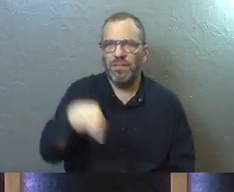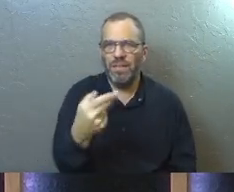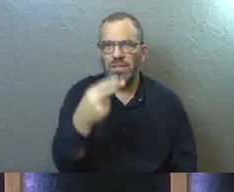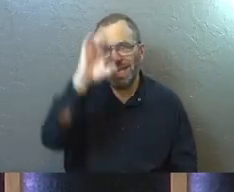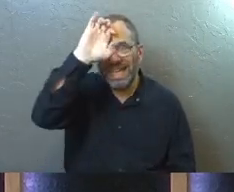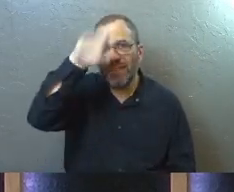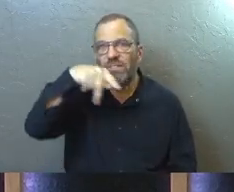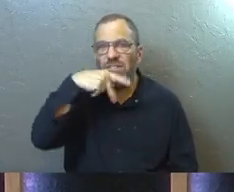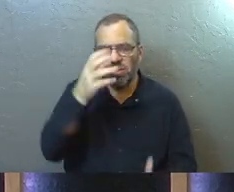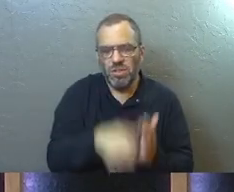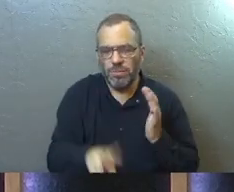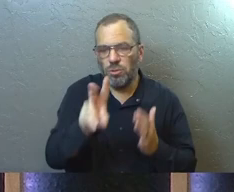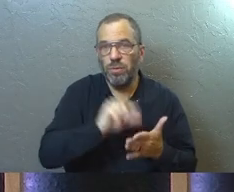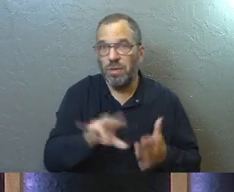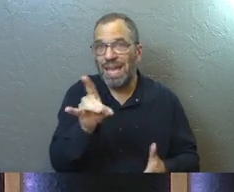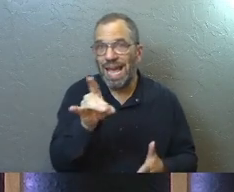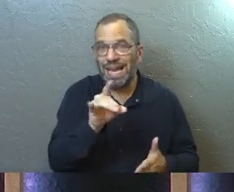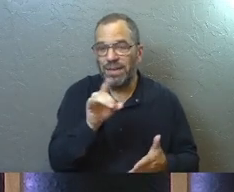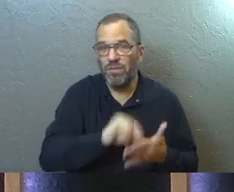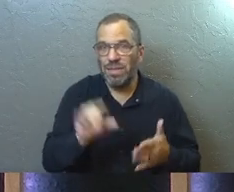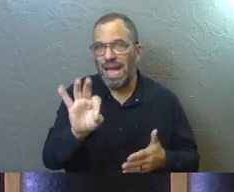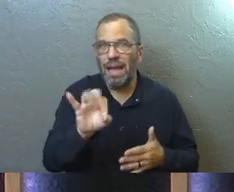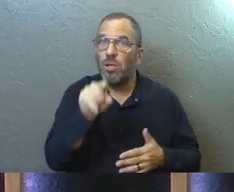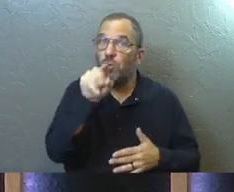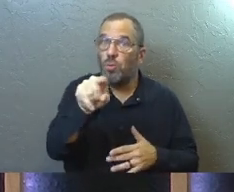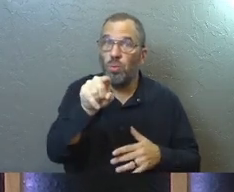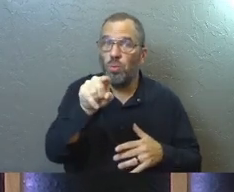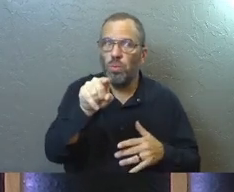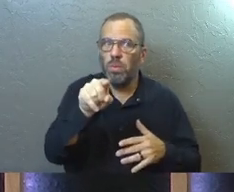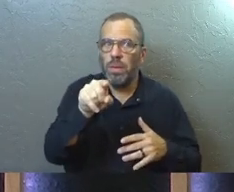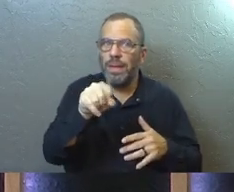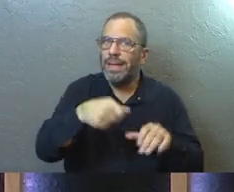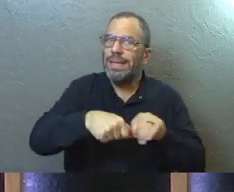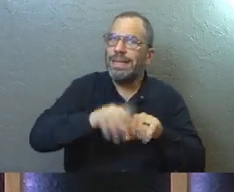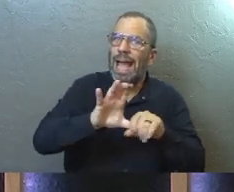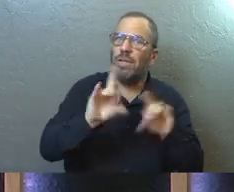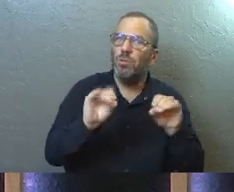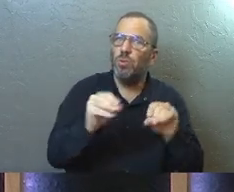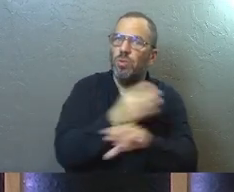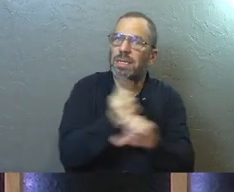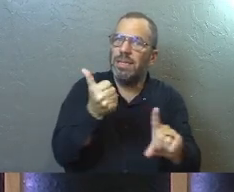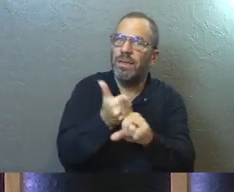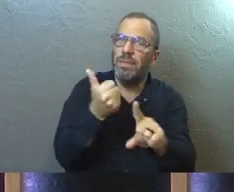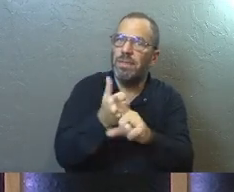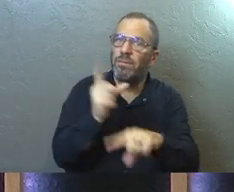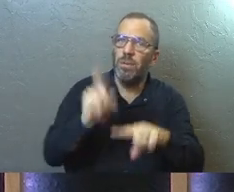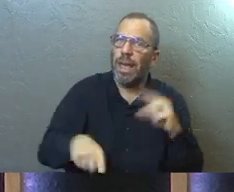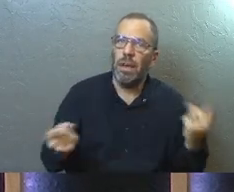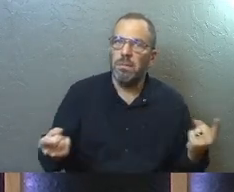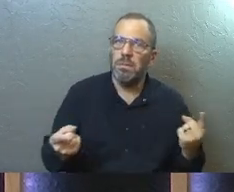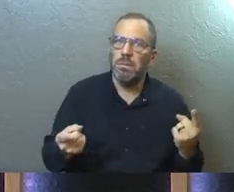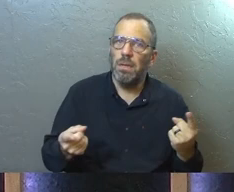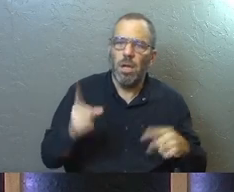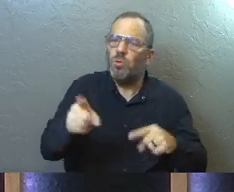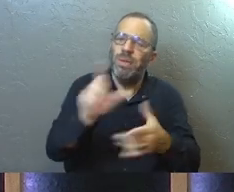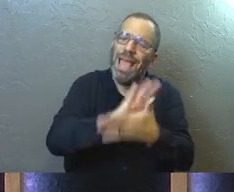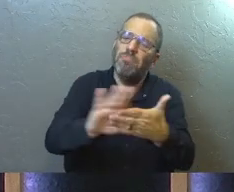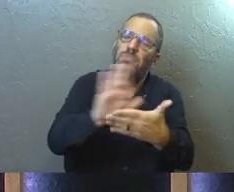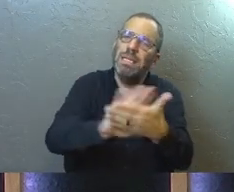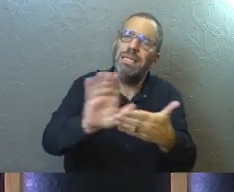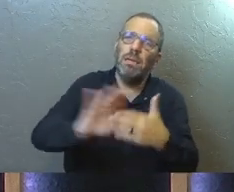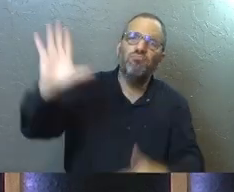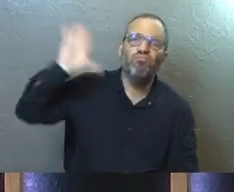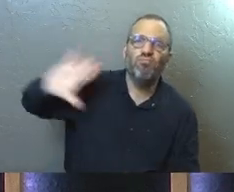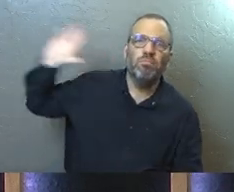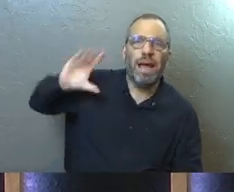you cannot do anything to save you. That you cannot do anything to clean up your